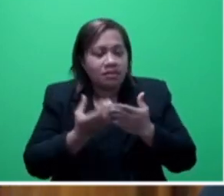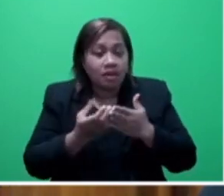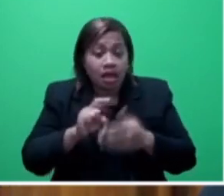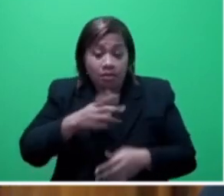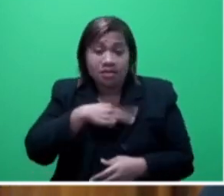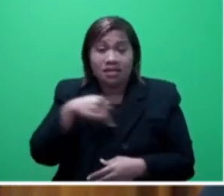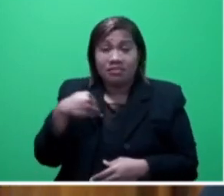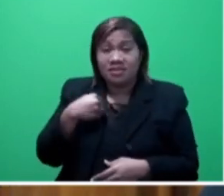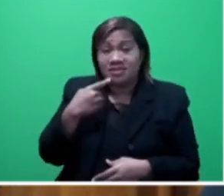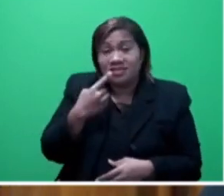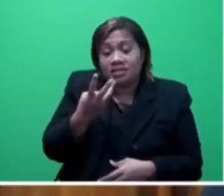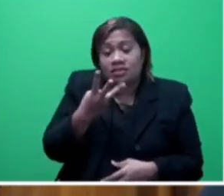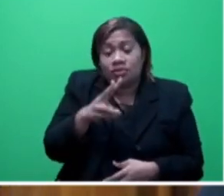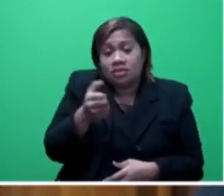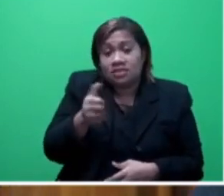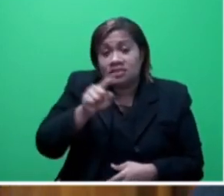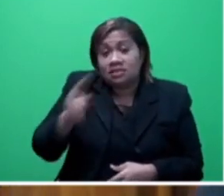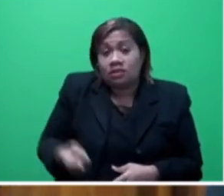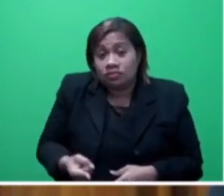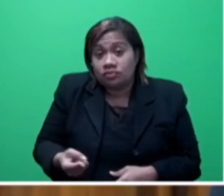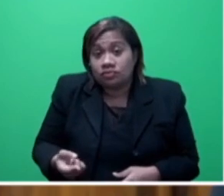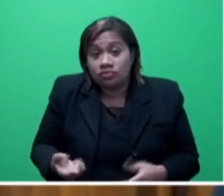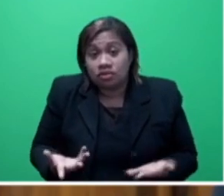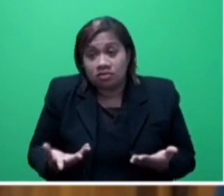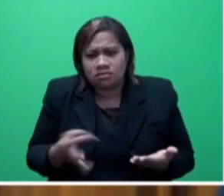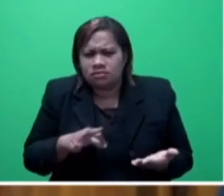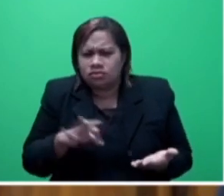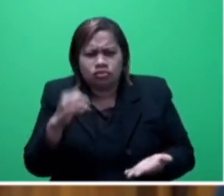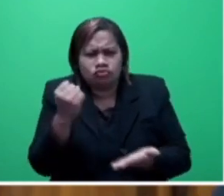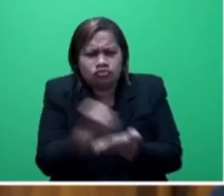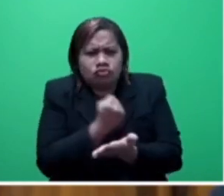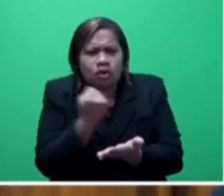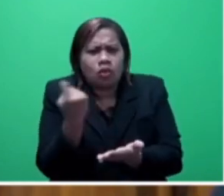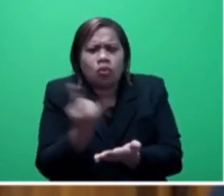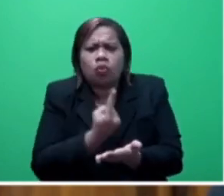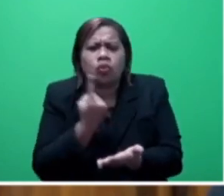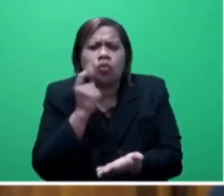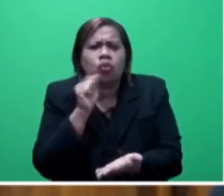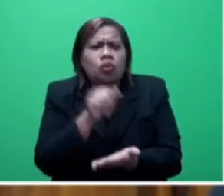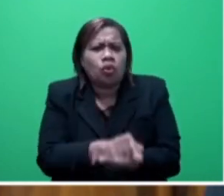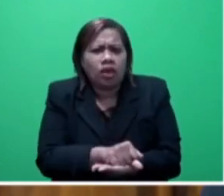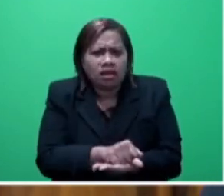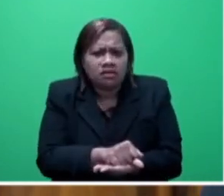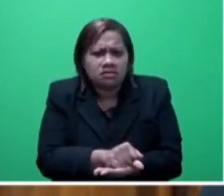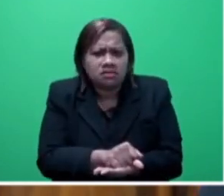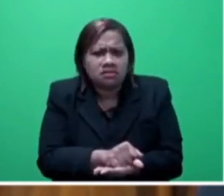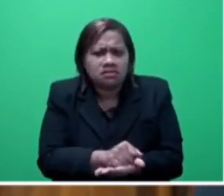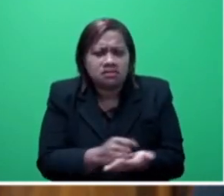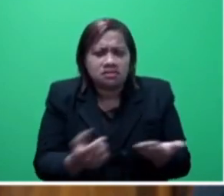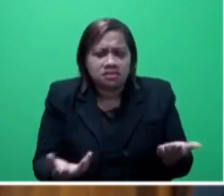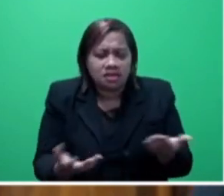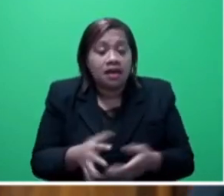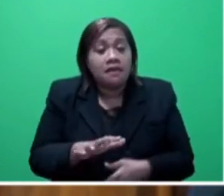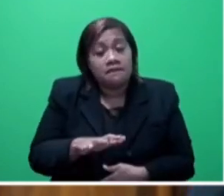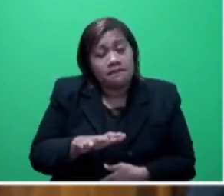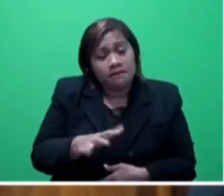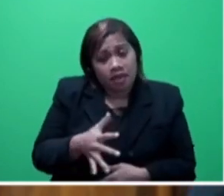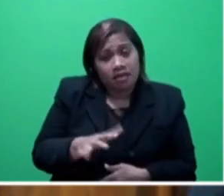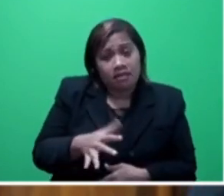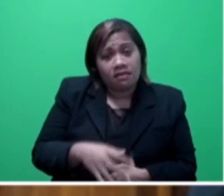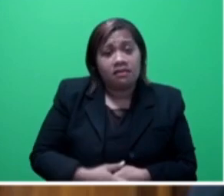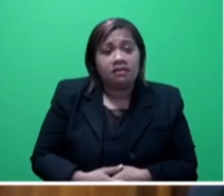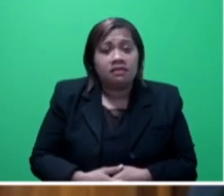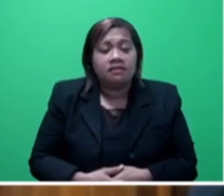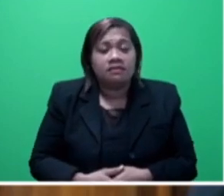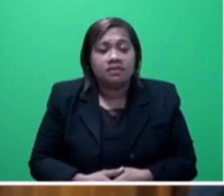was 36,000. So I'm not sure who is correct. So maybe, and the Bureau